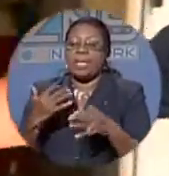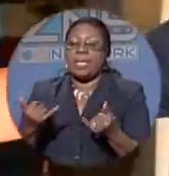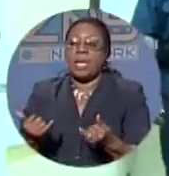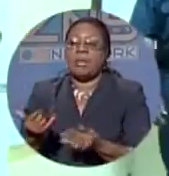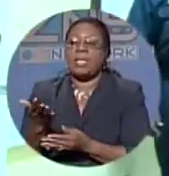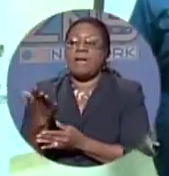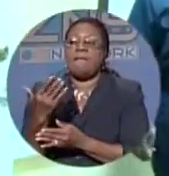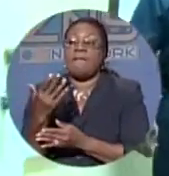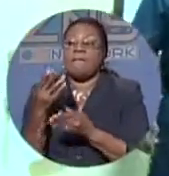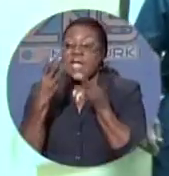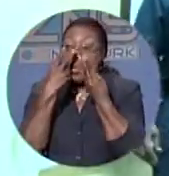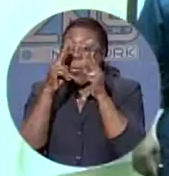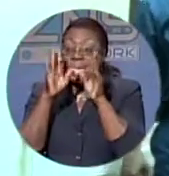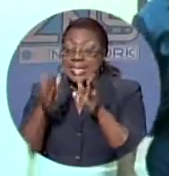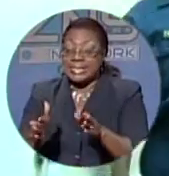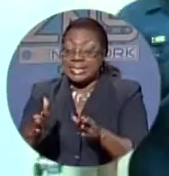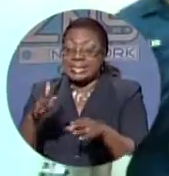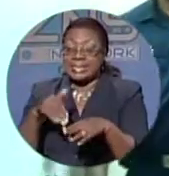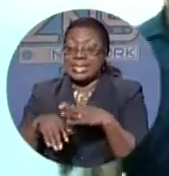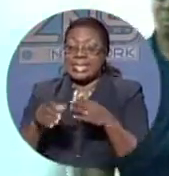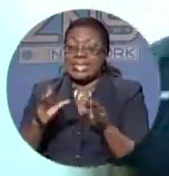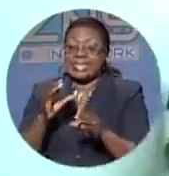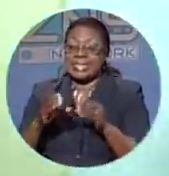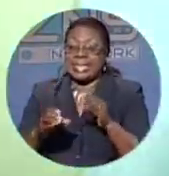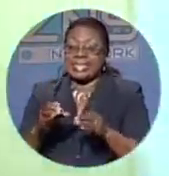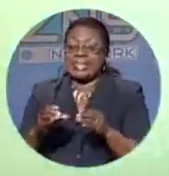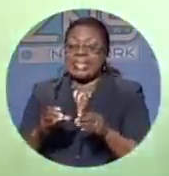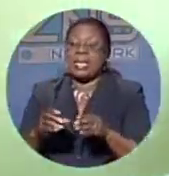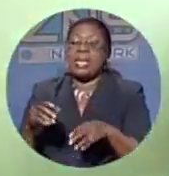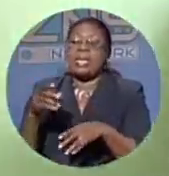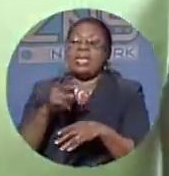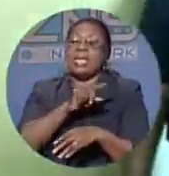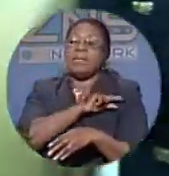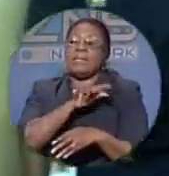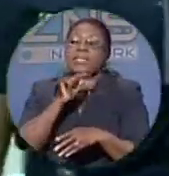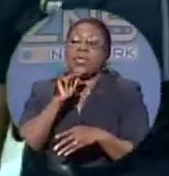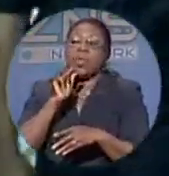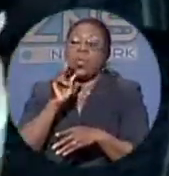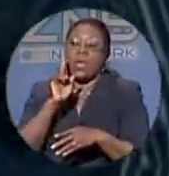are 15 witnesses in the case. Meantime, Gibson will be remanded until the completion of the trial.